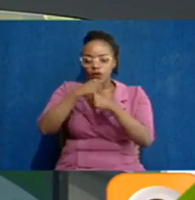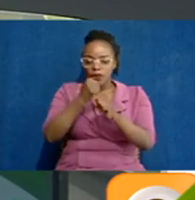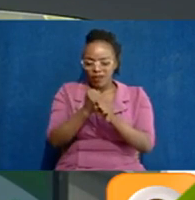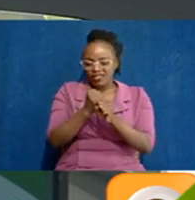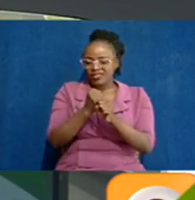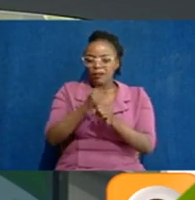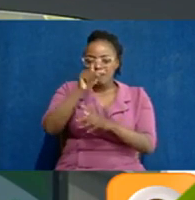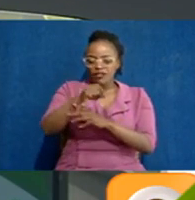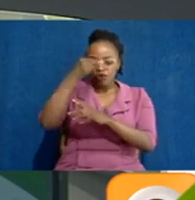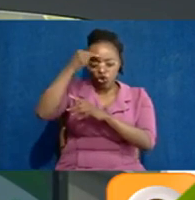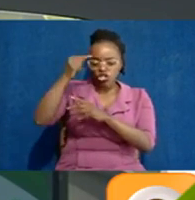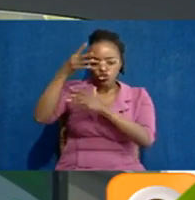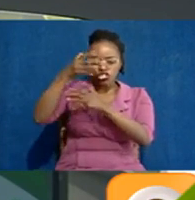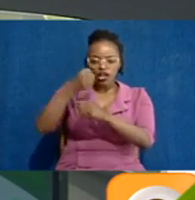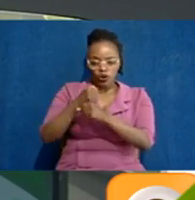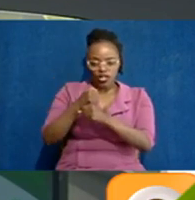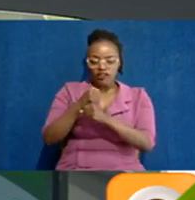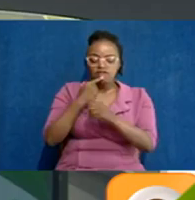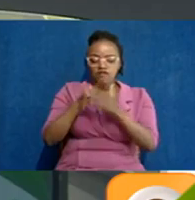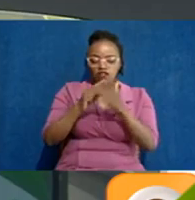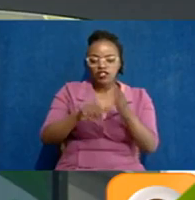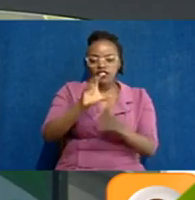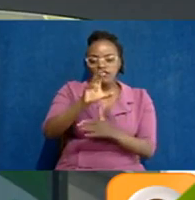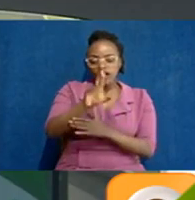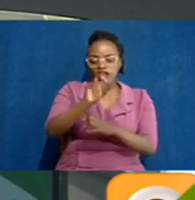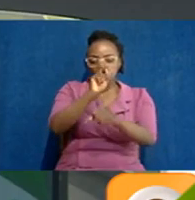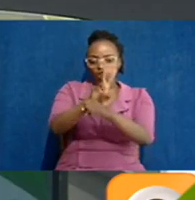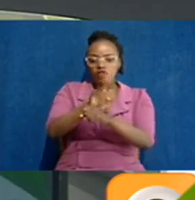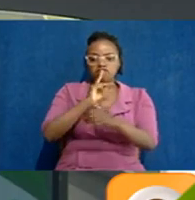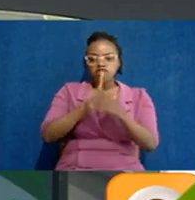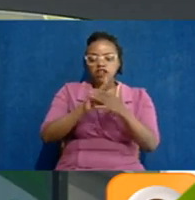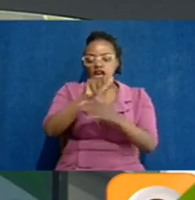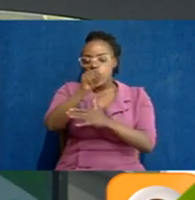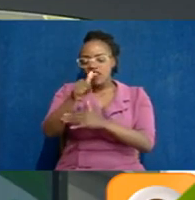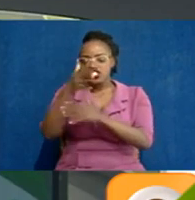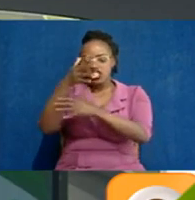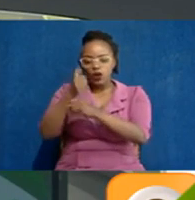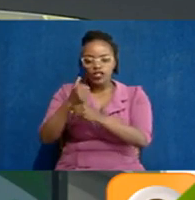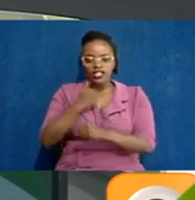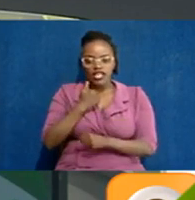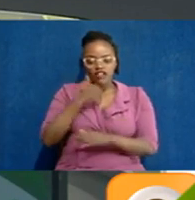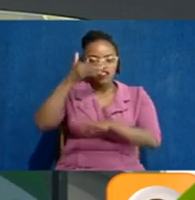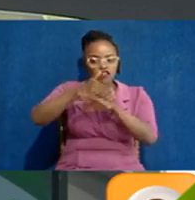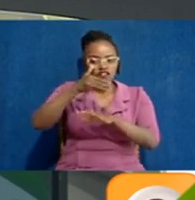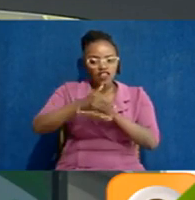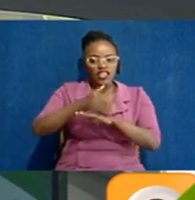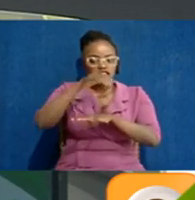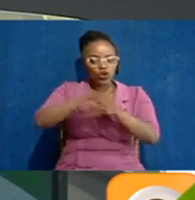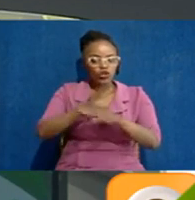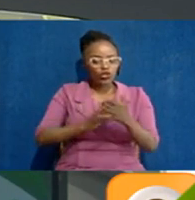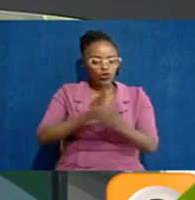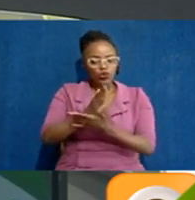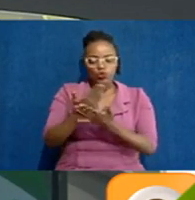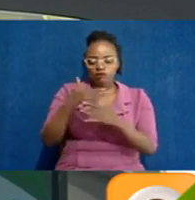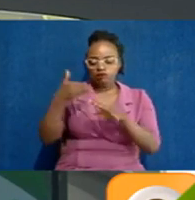through its original shareholders and termed a CR12 purporting to have other shareholders as fake and obtained through the